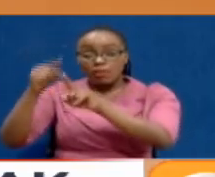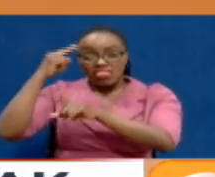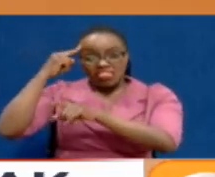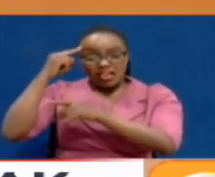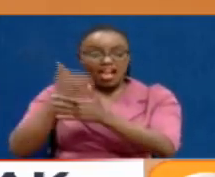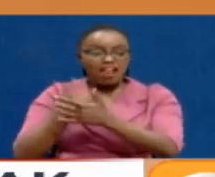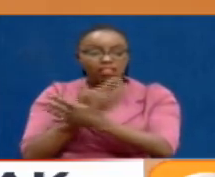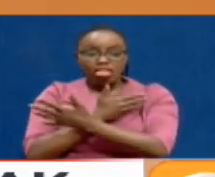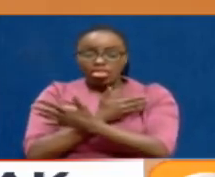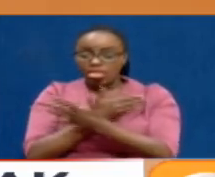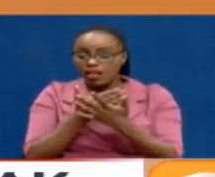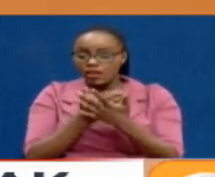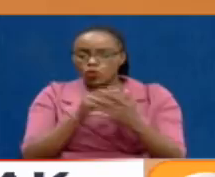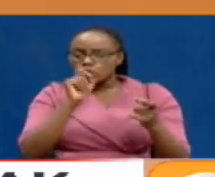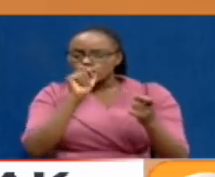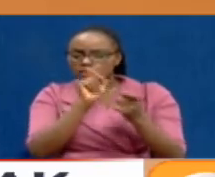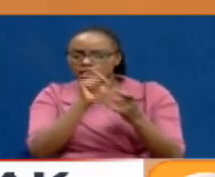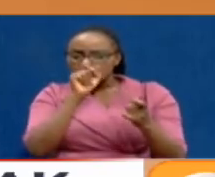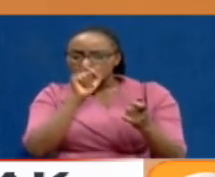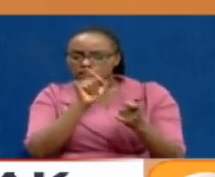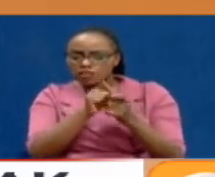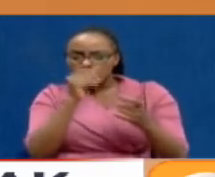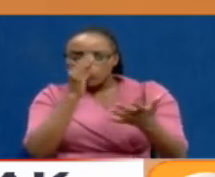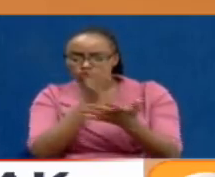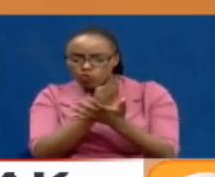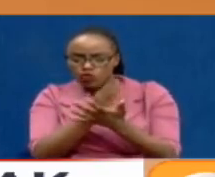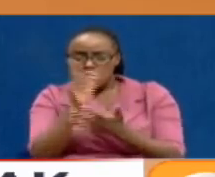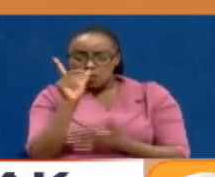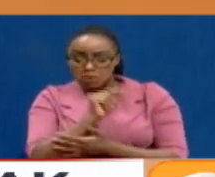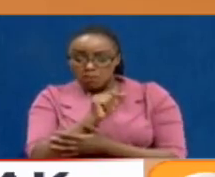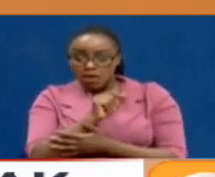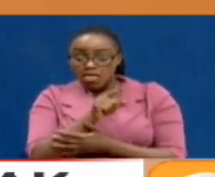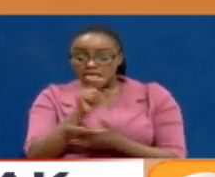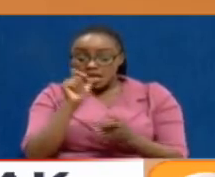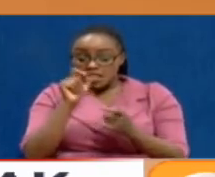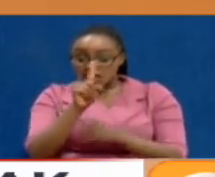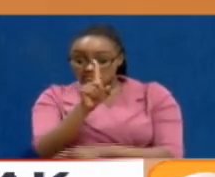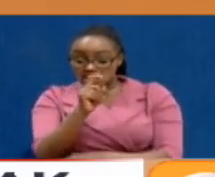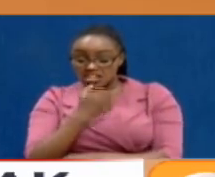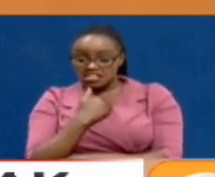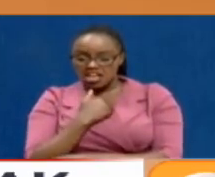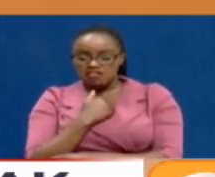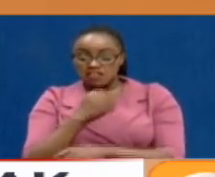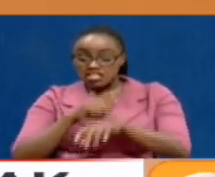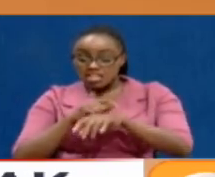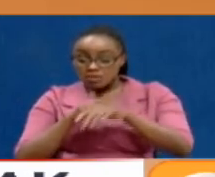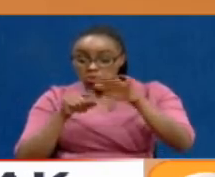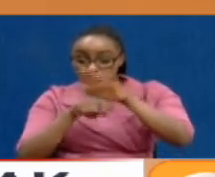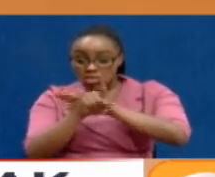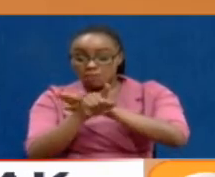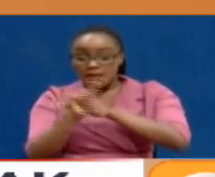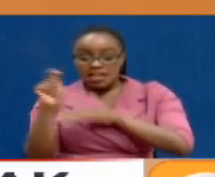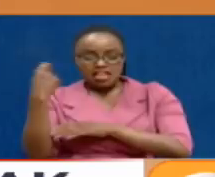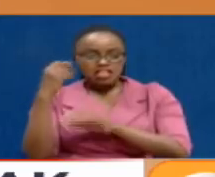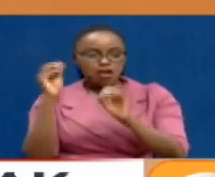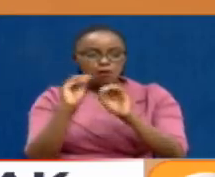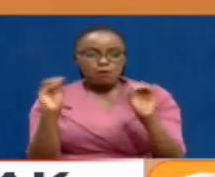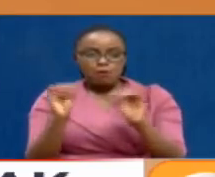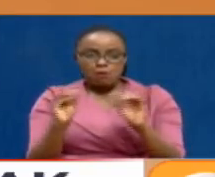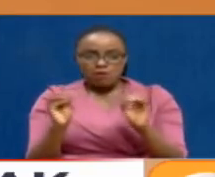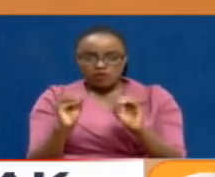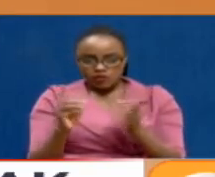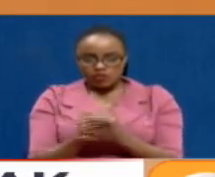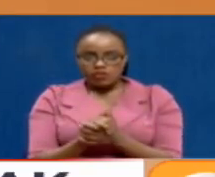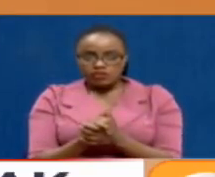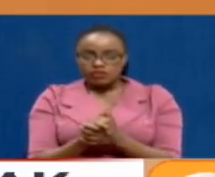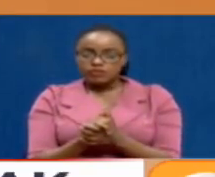there's anyone who is detecting the virus at the points of entry. So that what is called Felix?